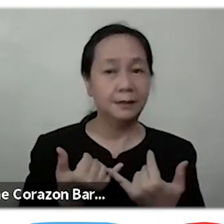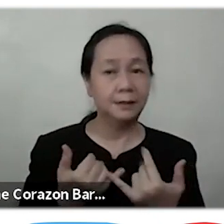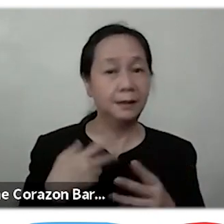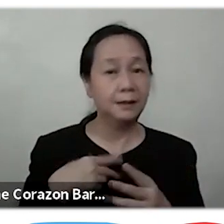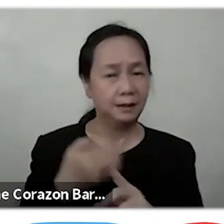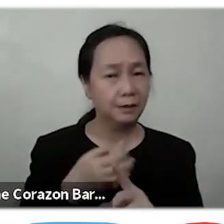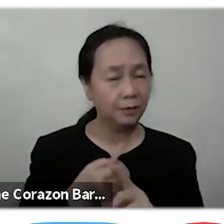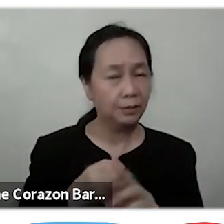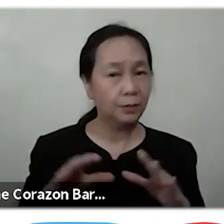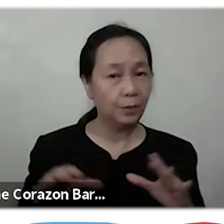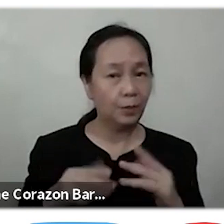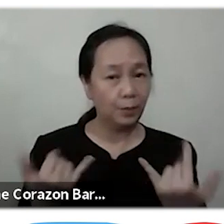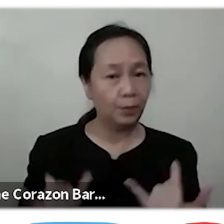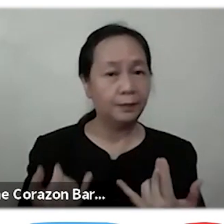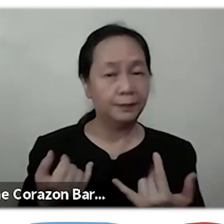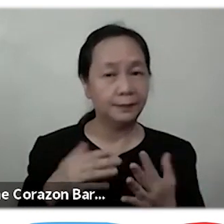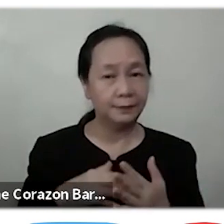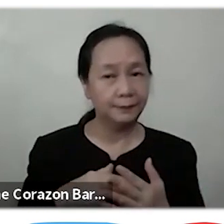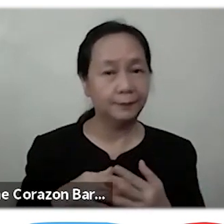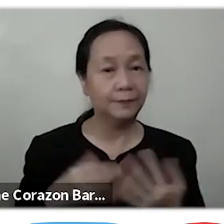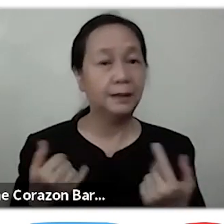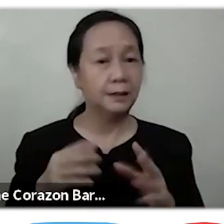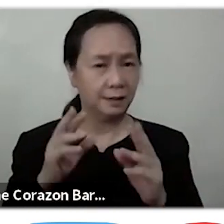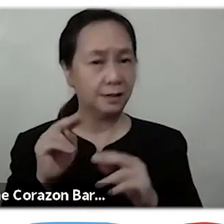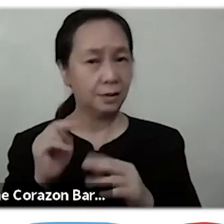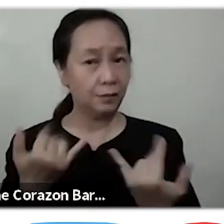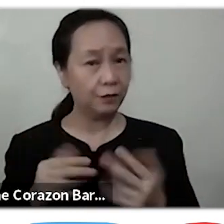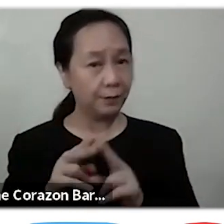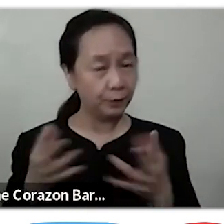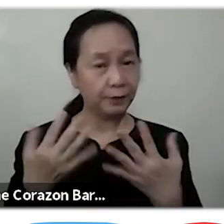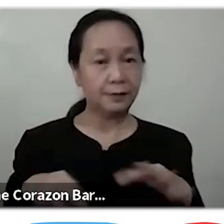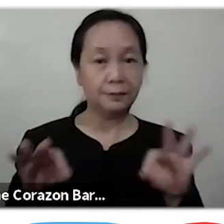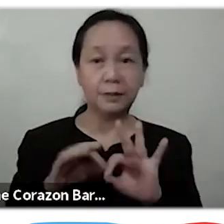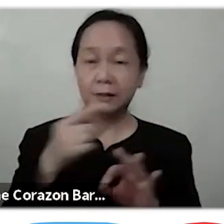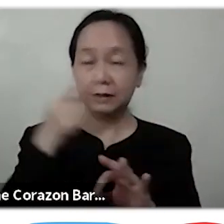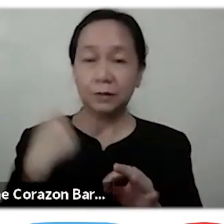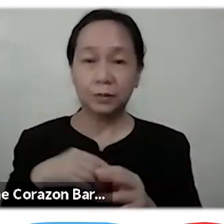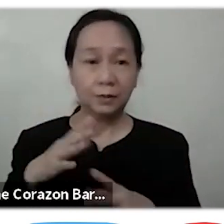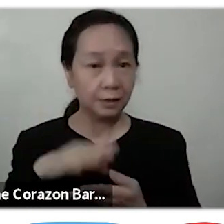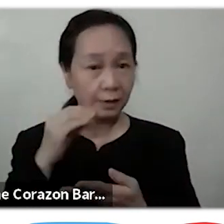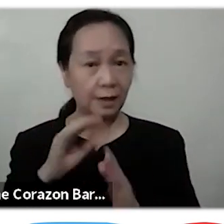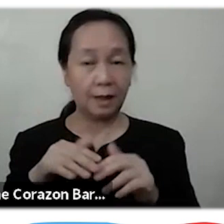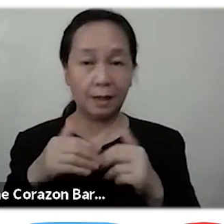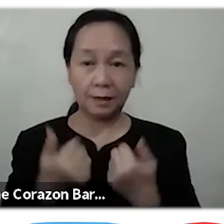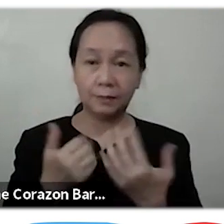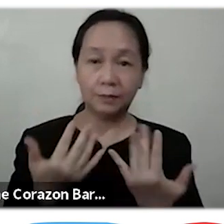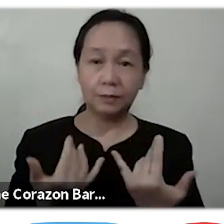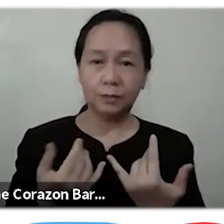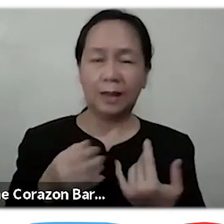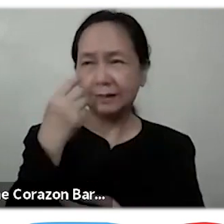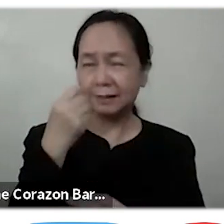work where they are necessary is very important, because children are the one who understand their